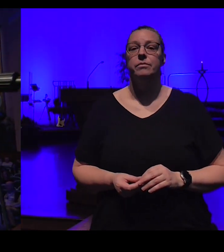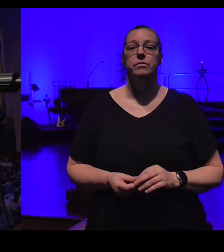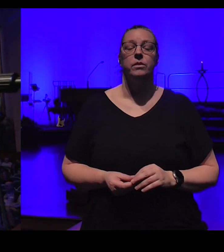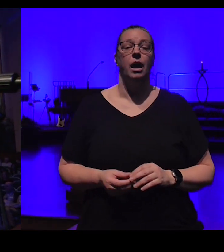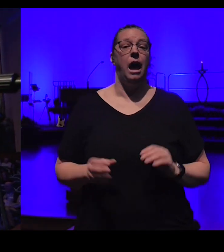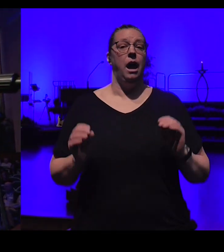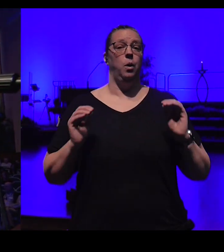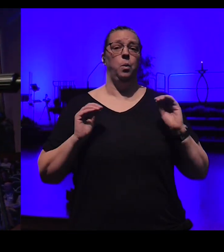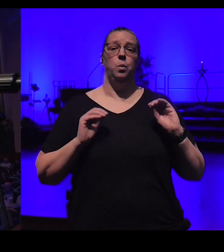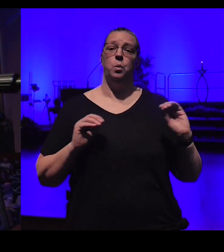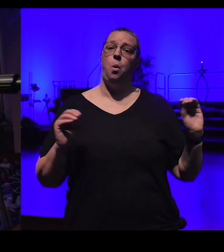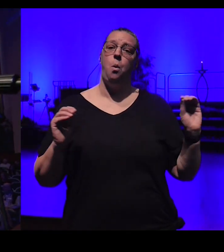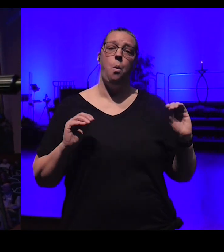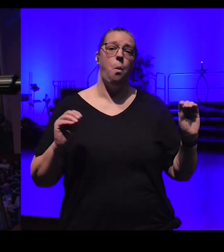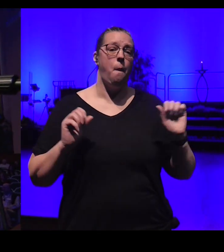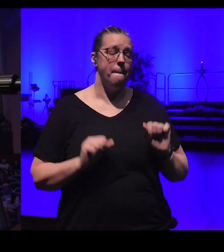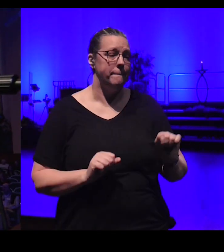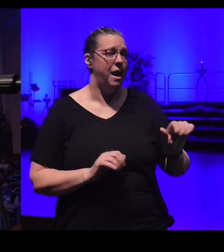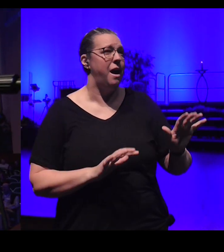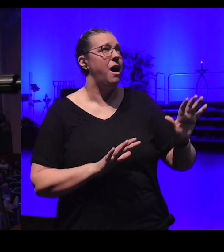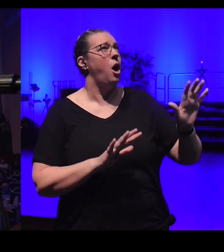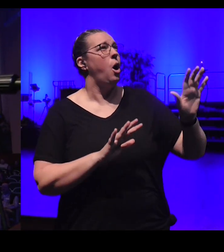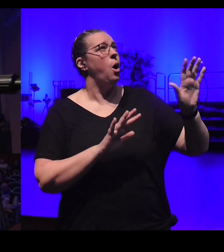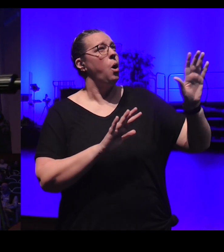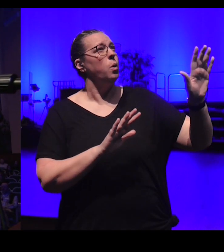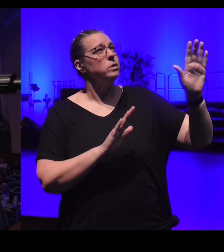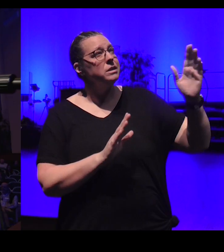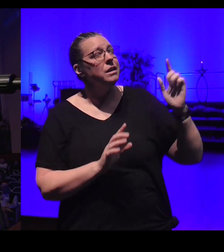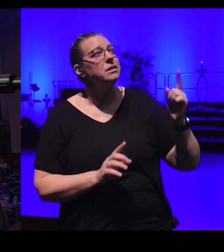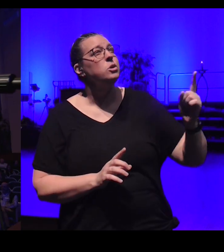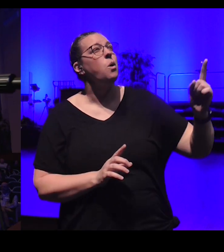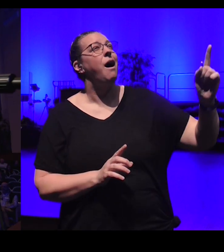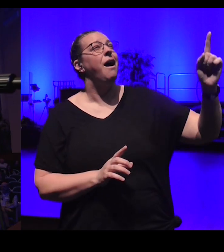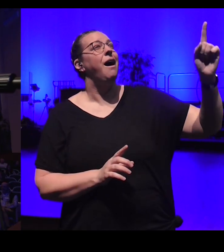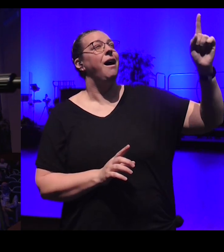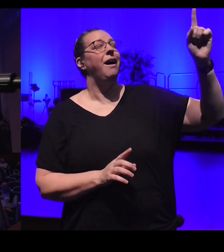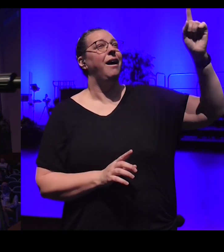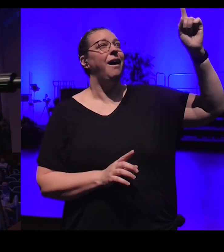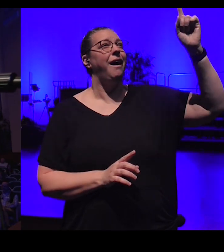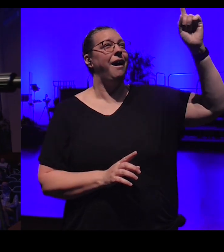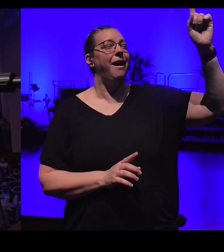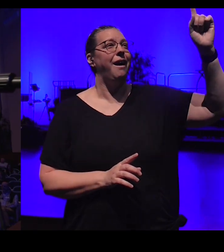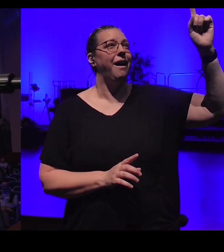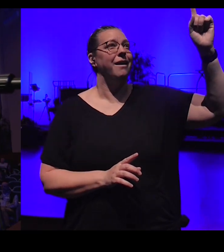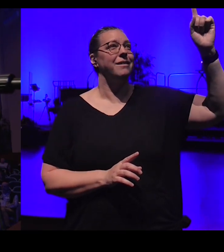Ain't no mountain high enough,